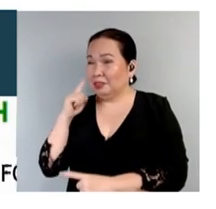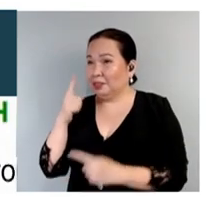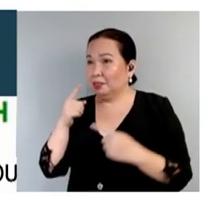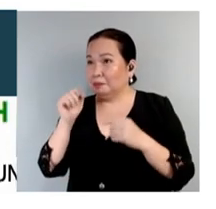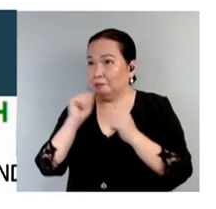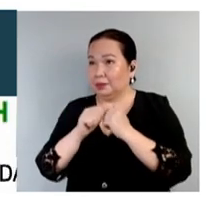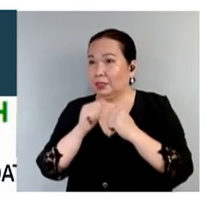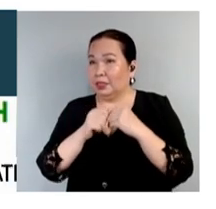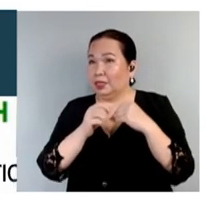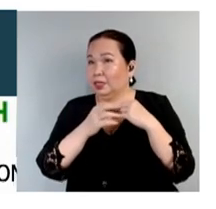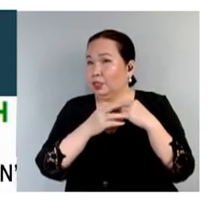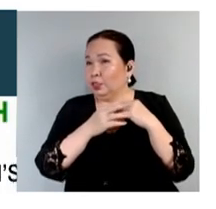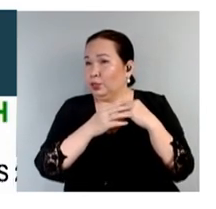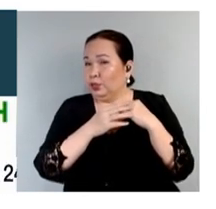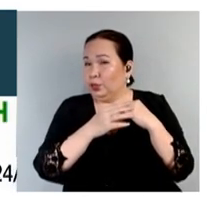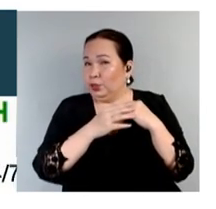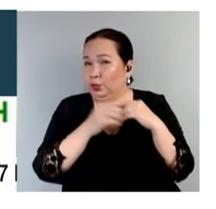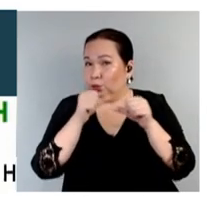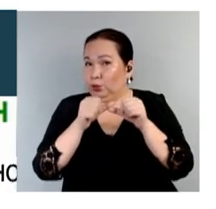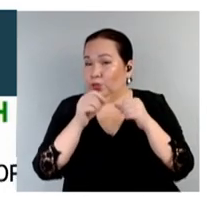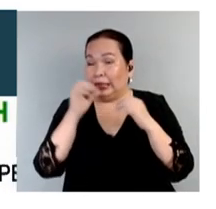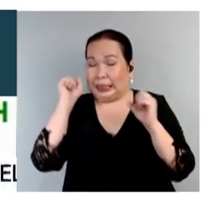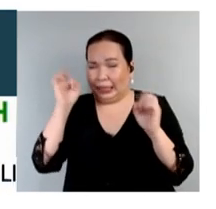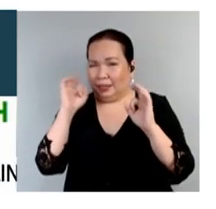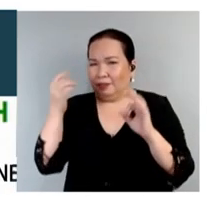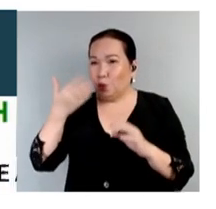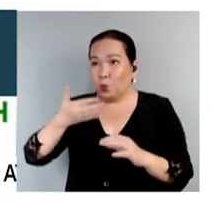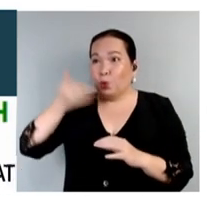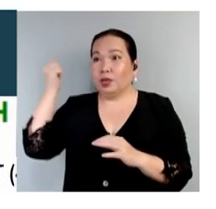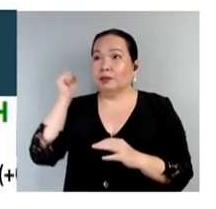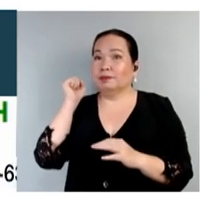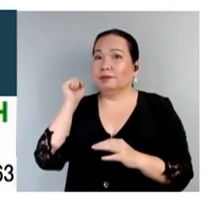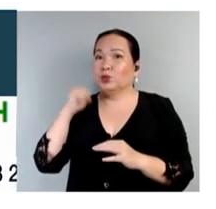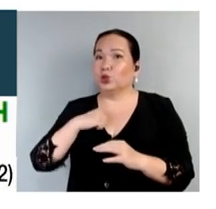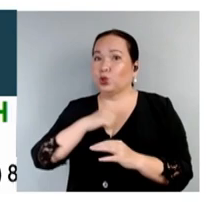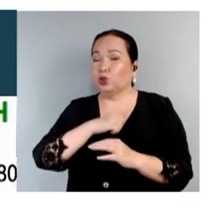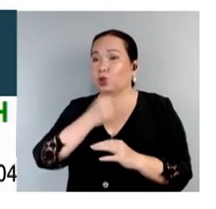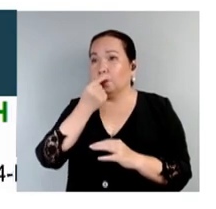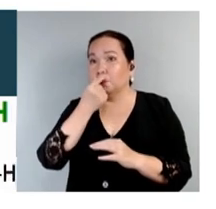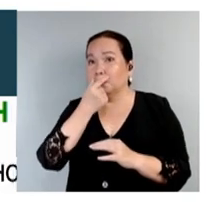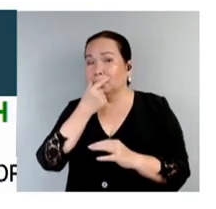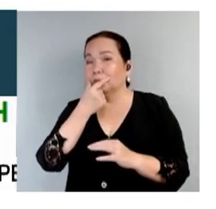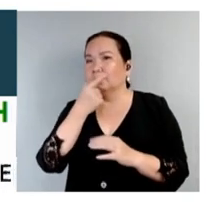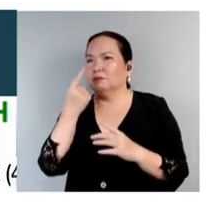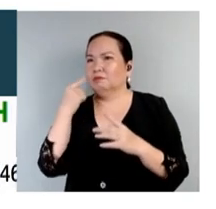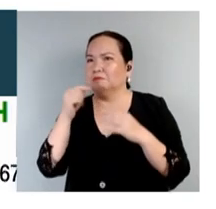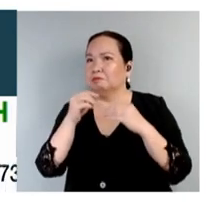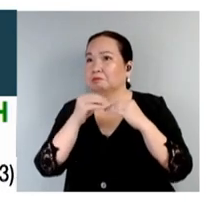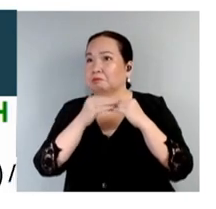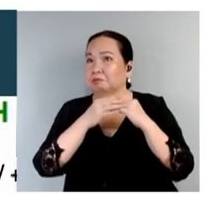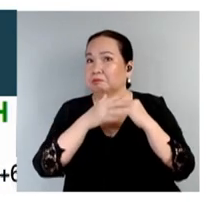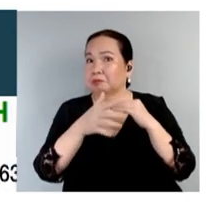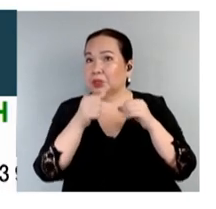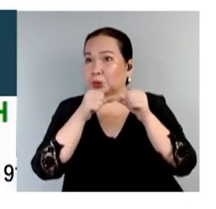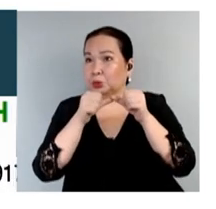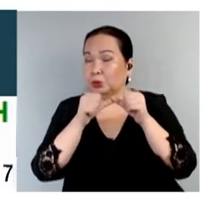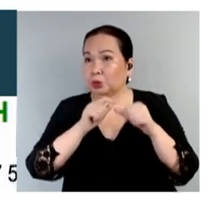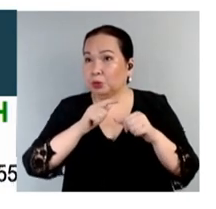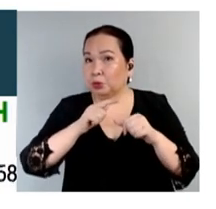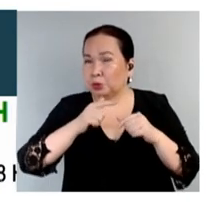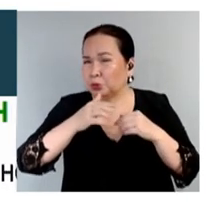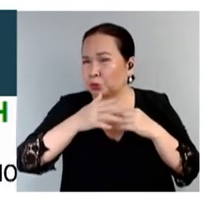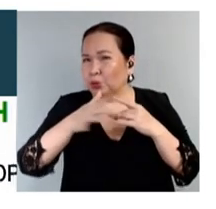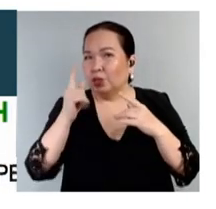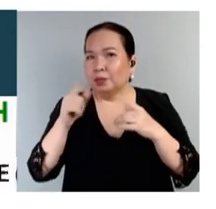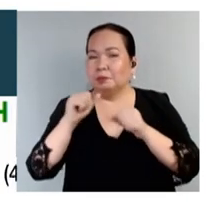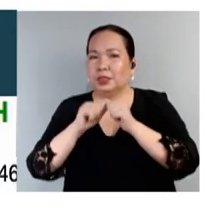there is this win, if he wins, would you see this as sort of a precursor to a continuation of the